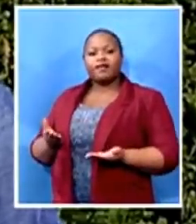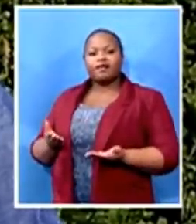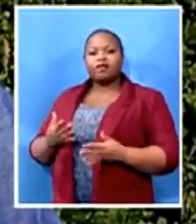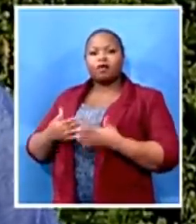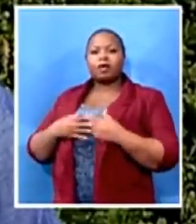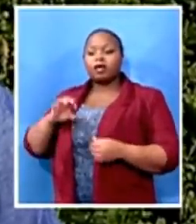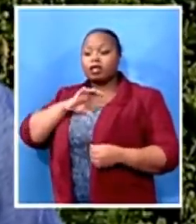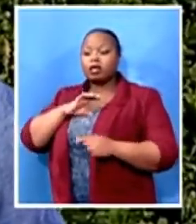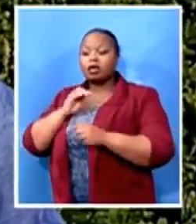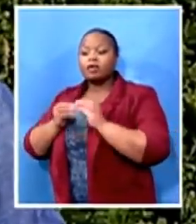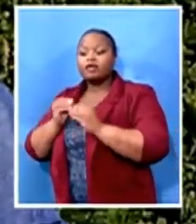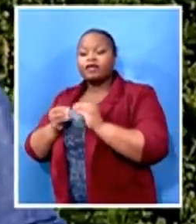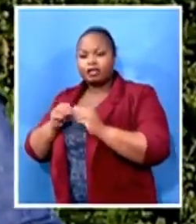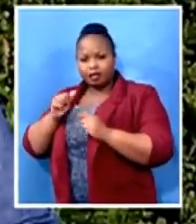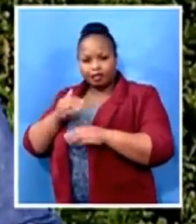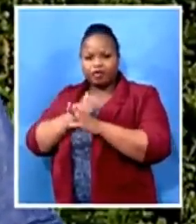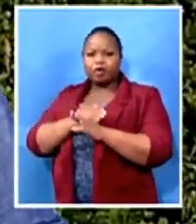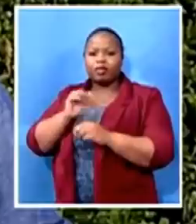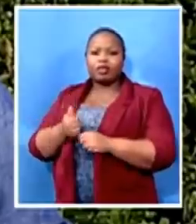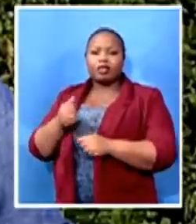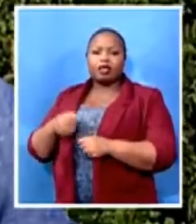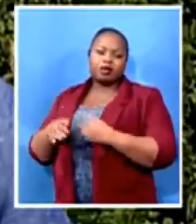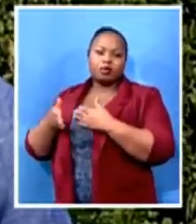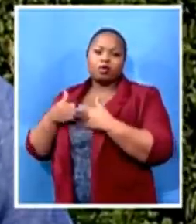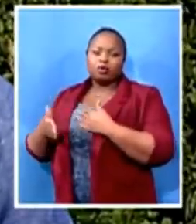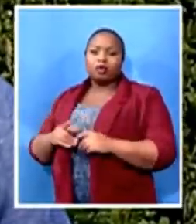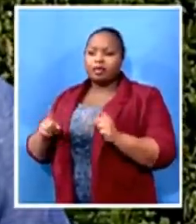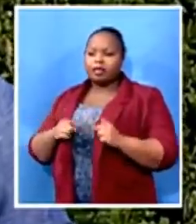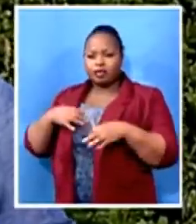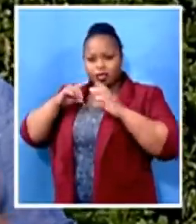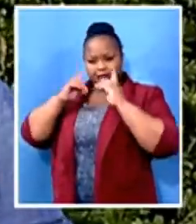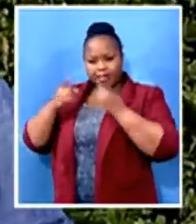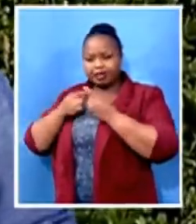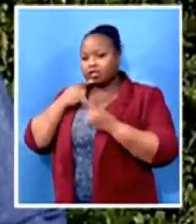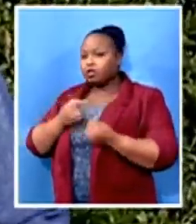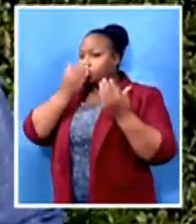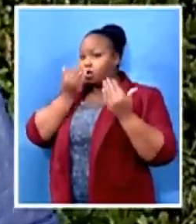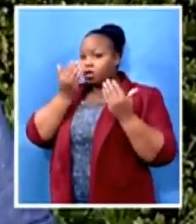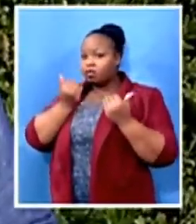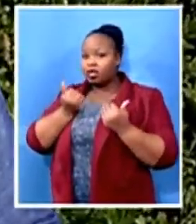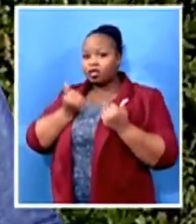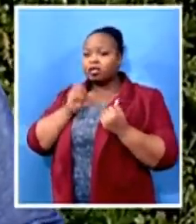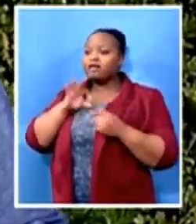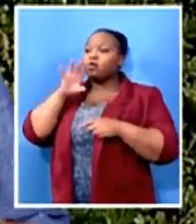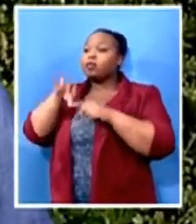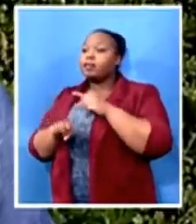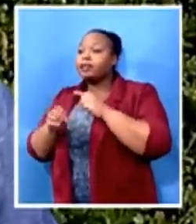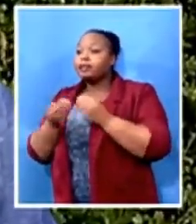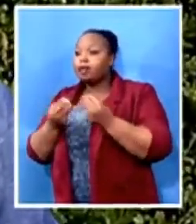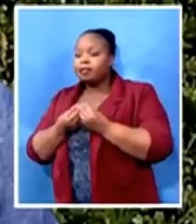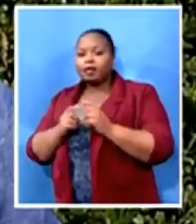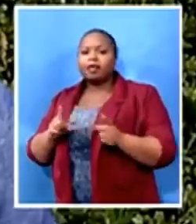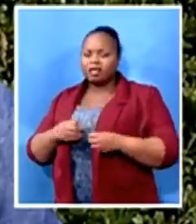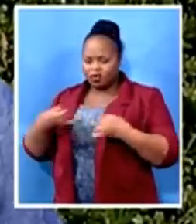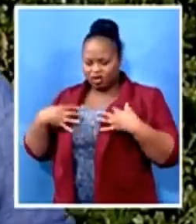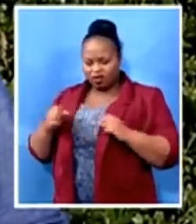was challenging. The department failed to say. We would have actually expecting that if there is something, but we are given a chance to fix those issues if Department